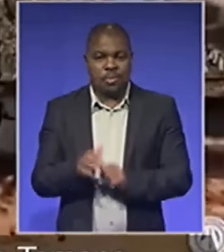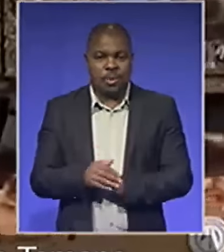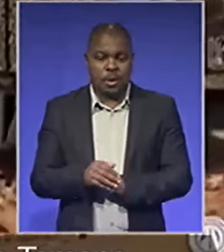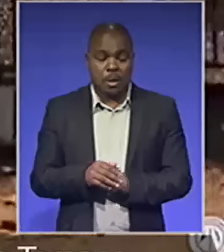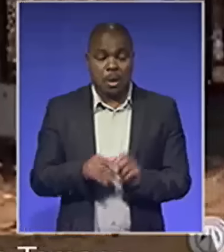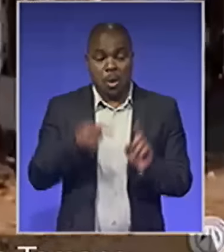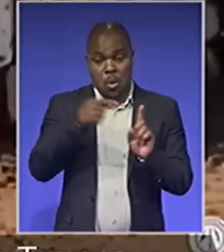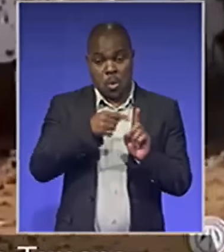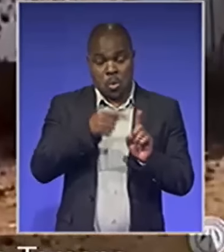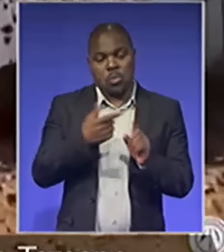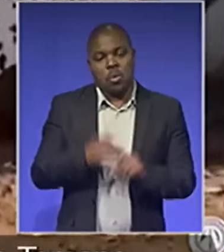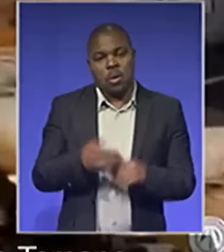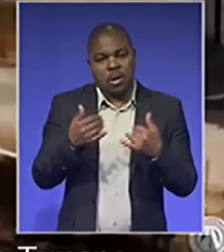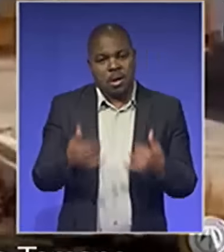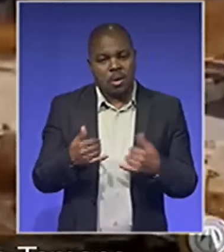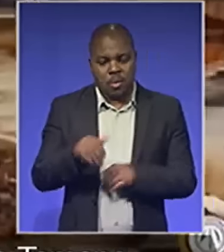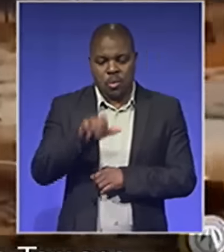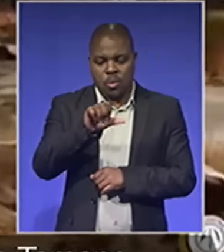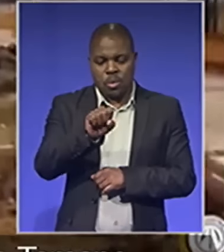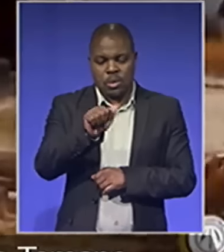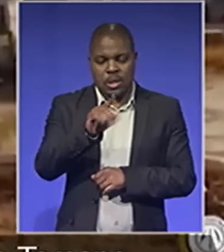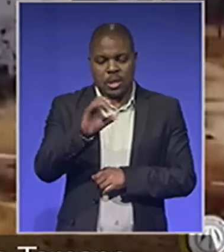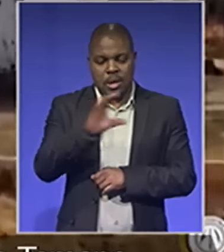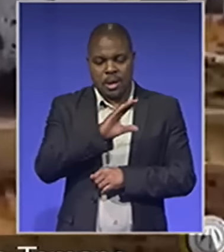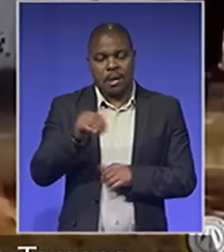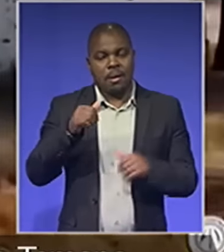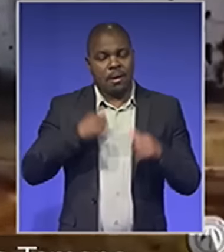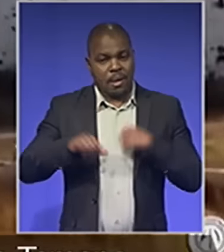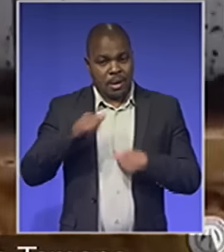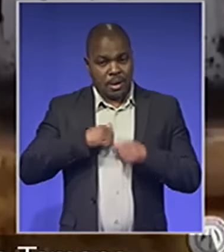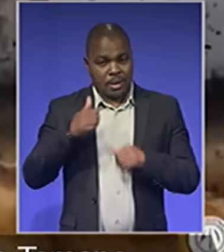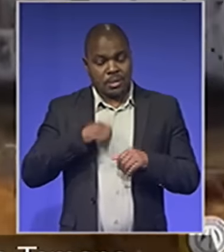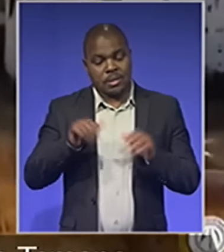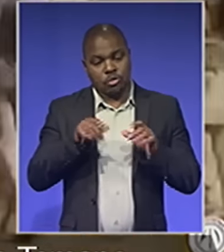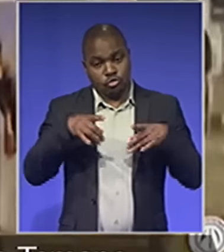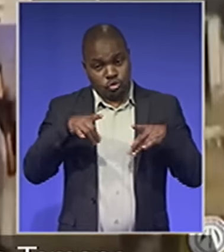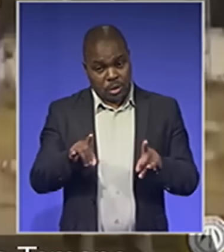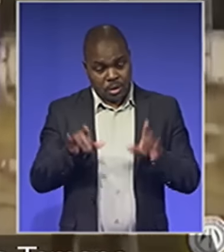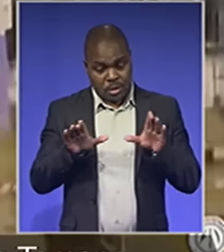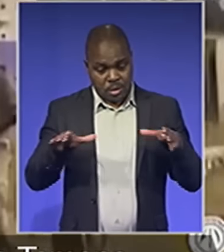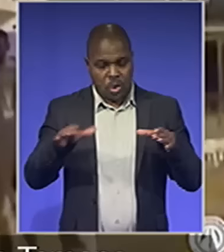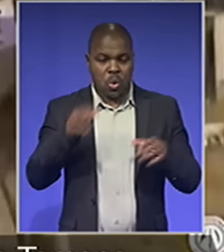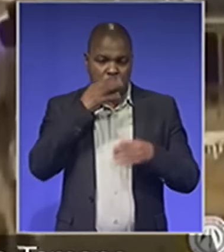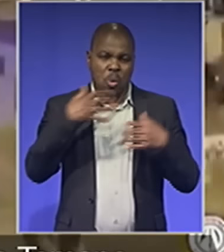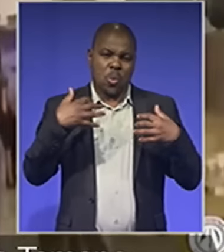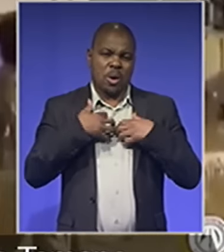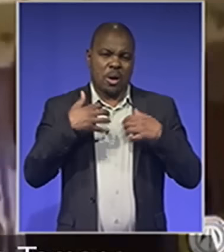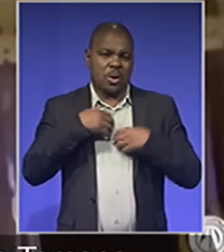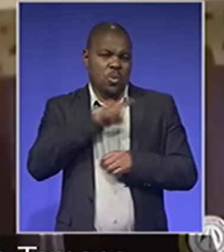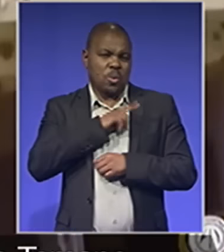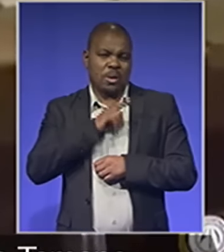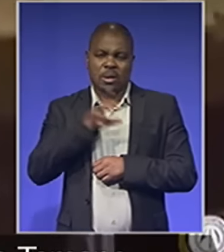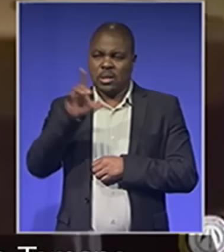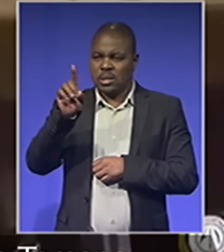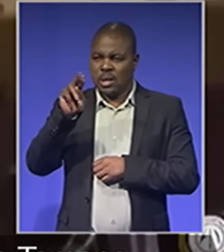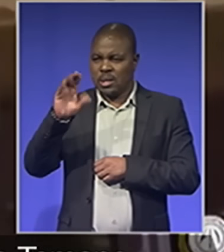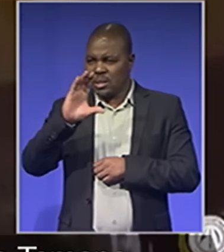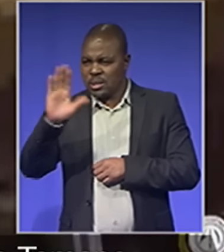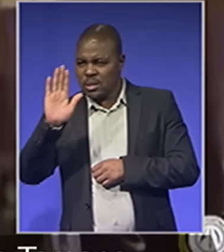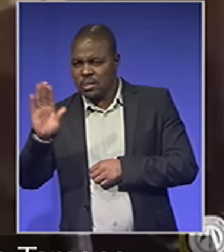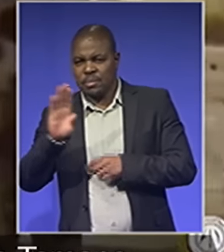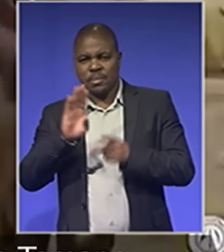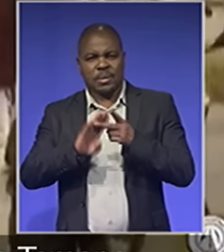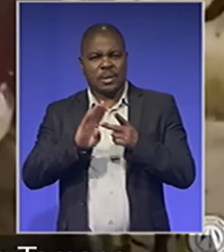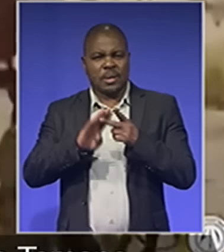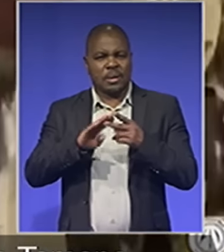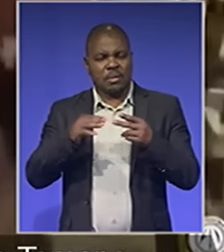jaaka modulasetilo wa nakwana wa SADC o bontshitse go tshwenyega ka seemo se se bokete sa tshireletsego kwa DRC, ntwa